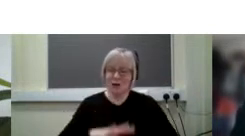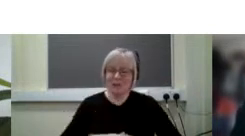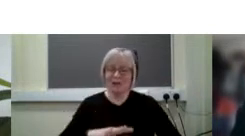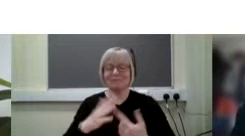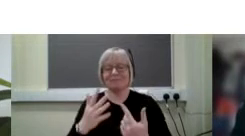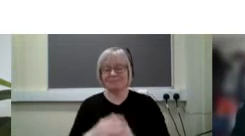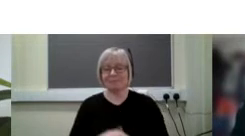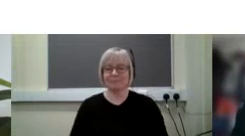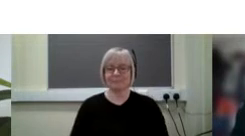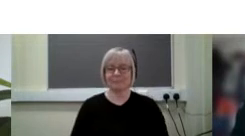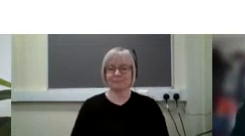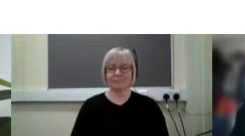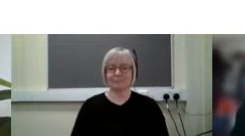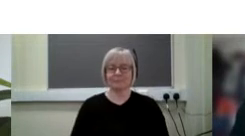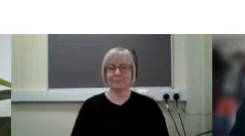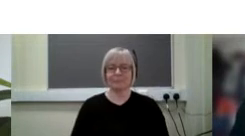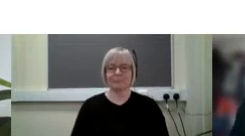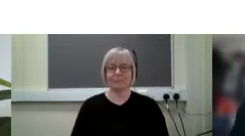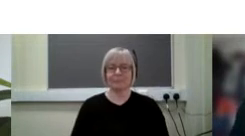please, Mary.